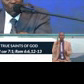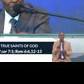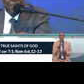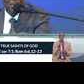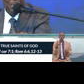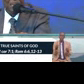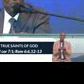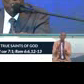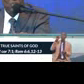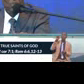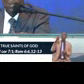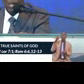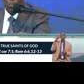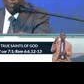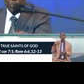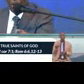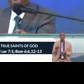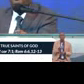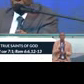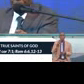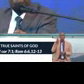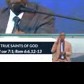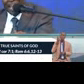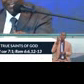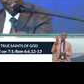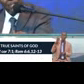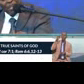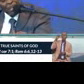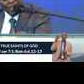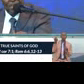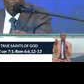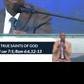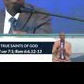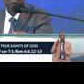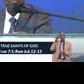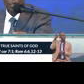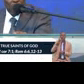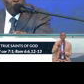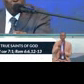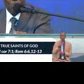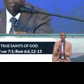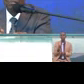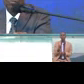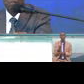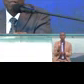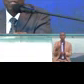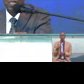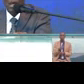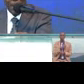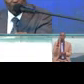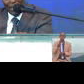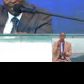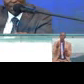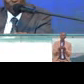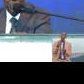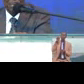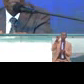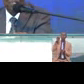see him as he is. We shall be like him,